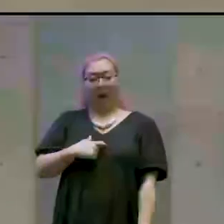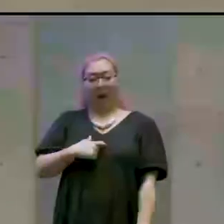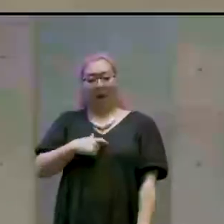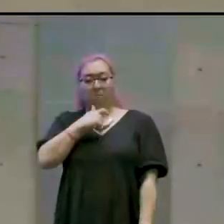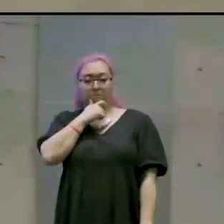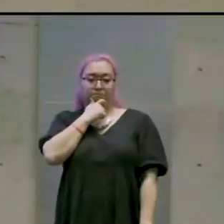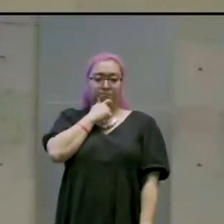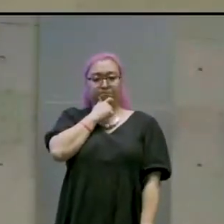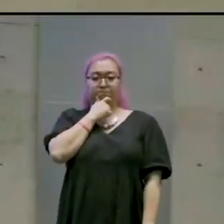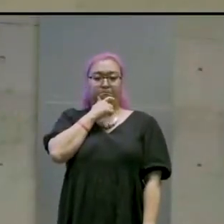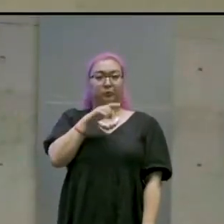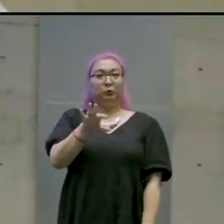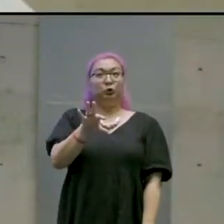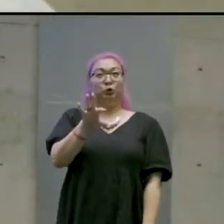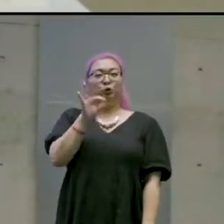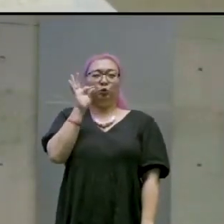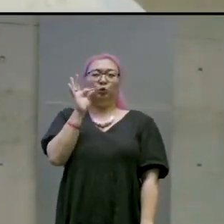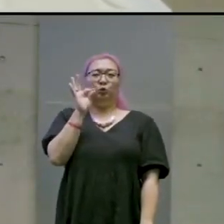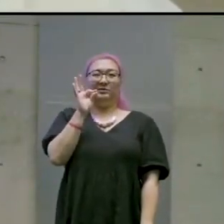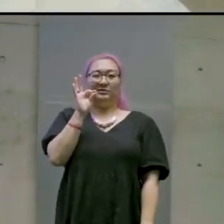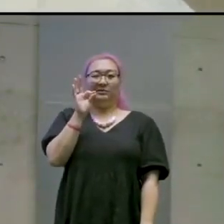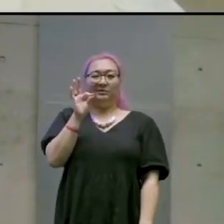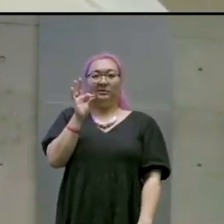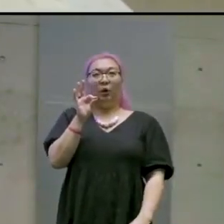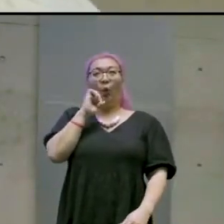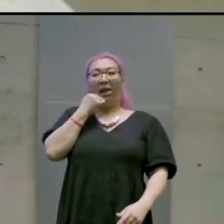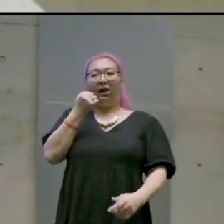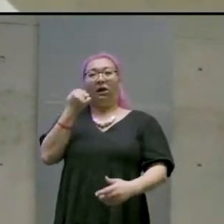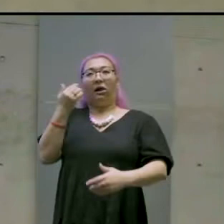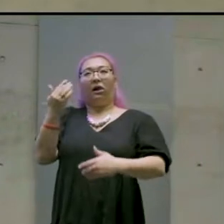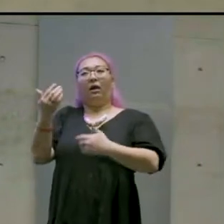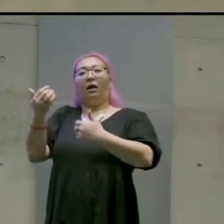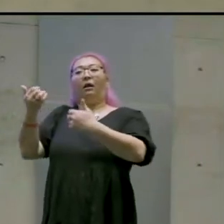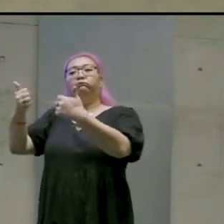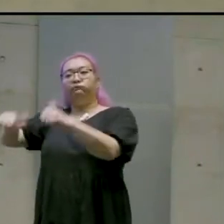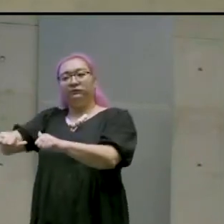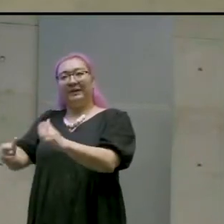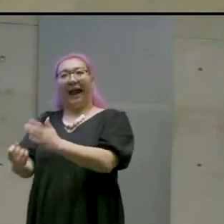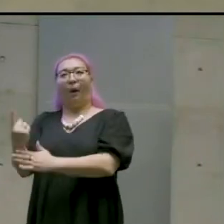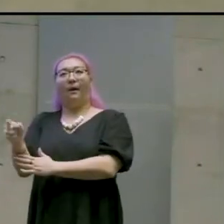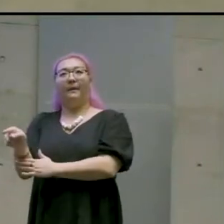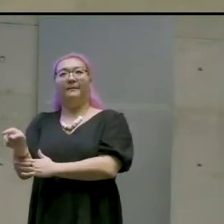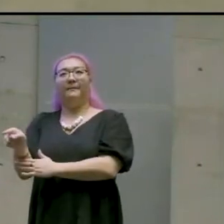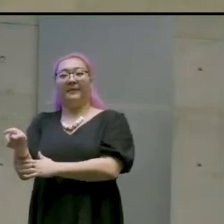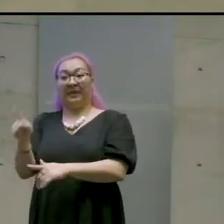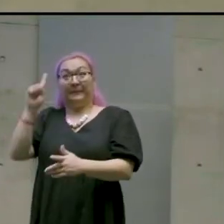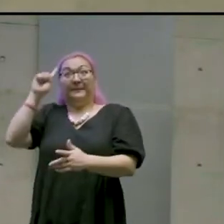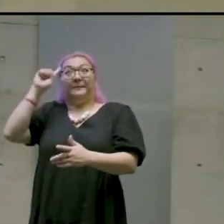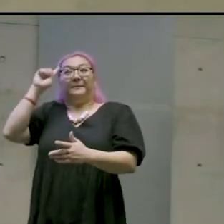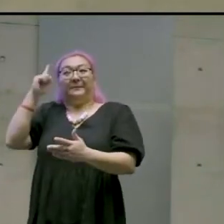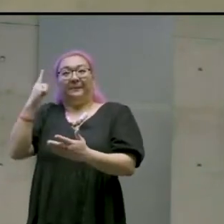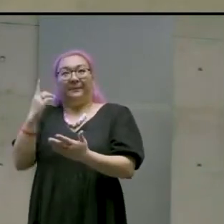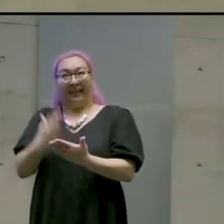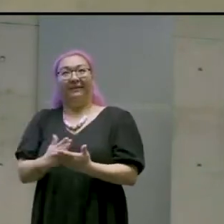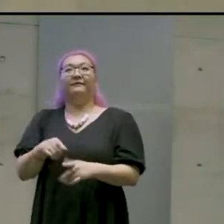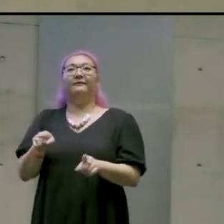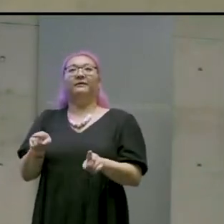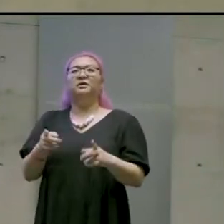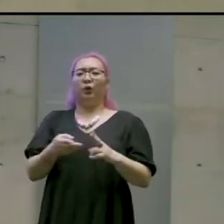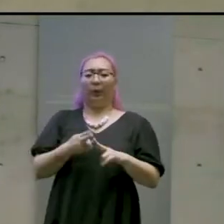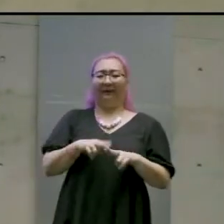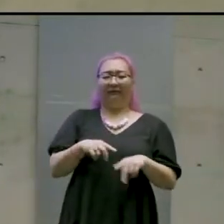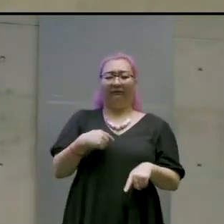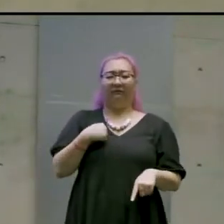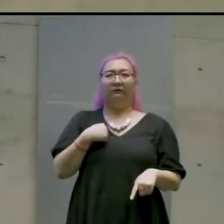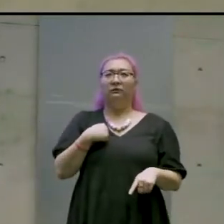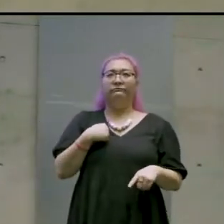If they don't believe there's a difference, it loses meaning to them. And in the case of, what do you eat for lunch, if you don't believe that there are different